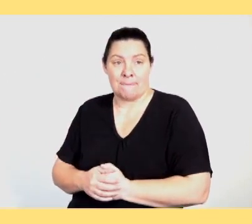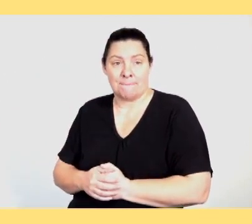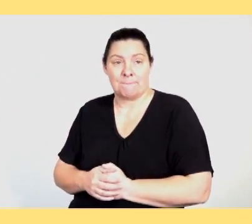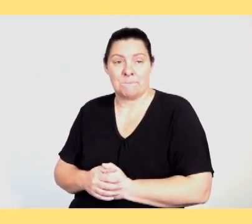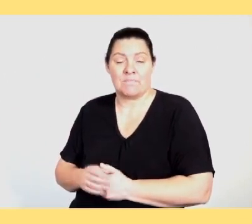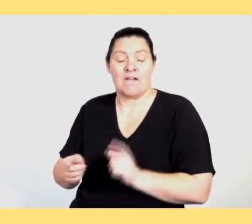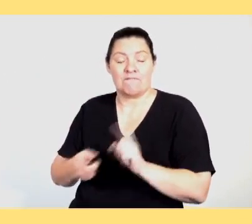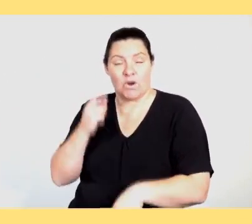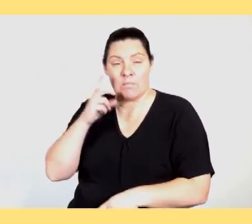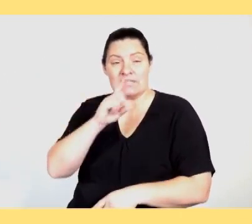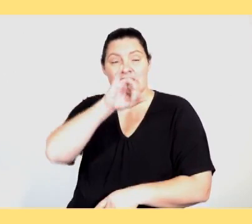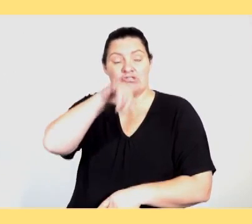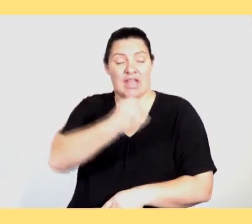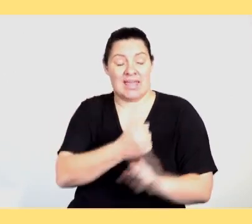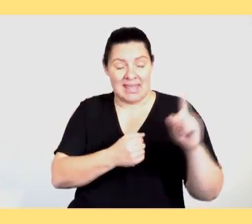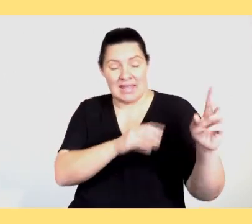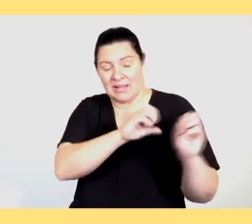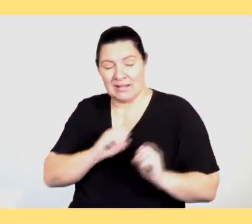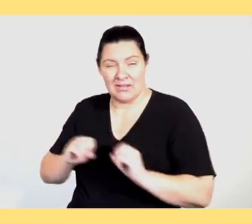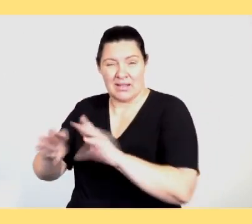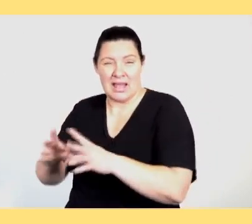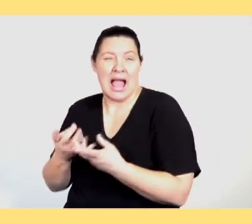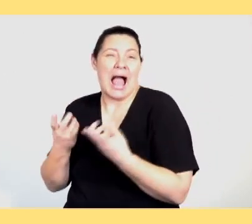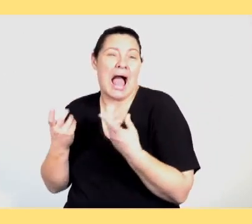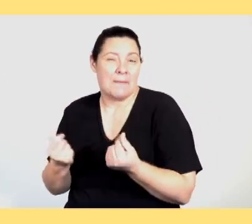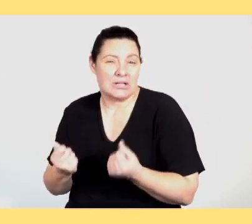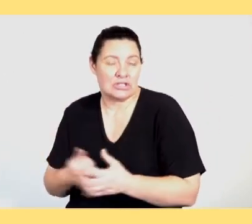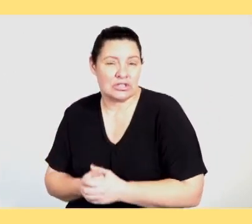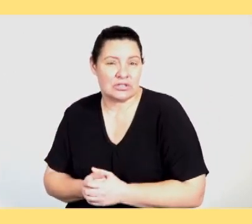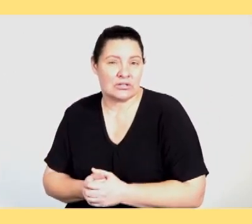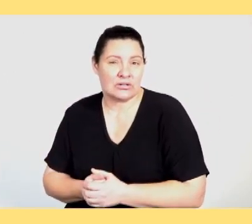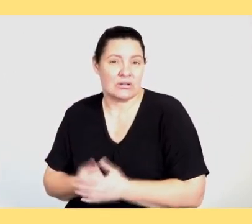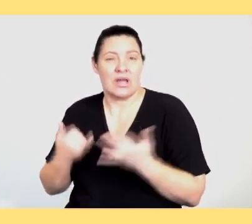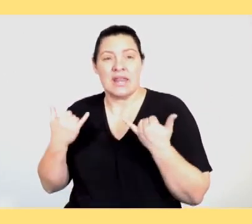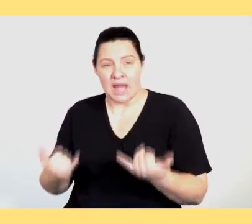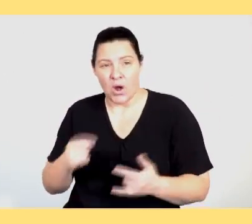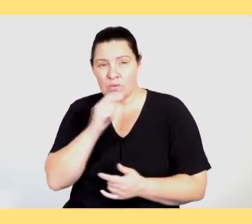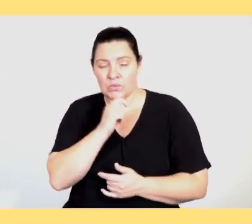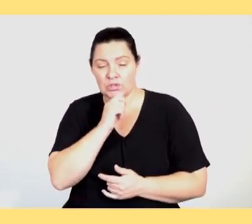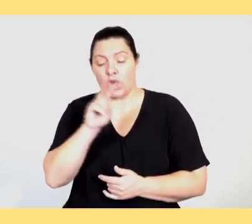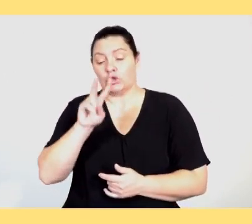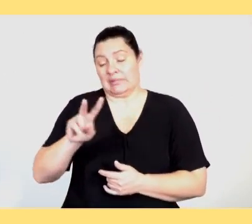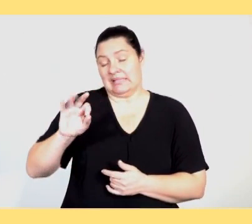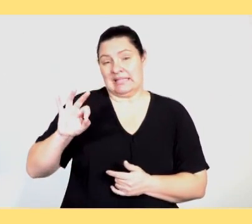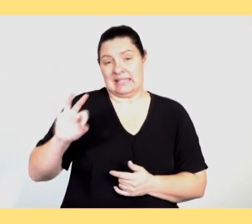of sales from the DJ. And how much is that going to be? I'm now using